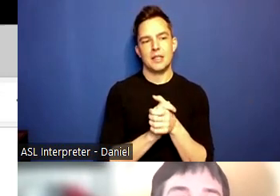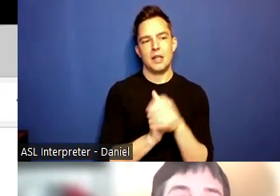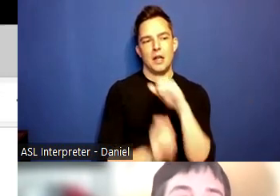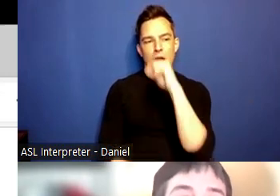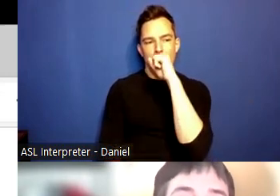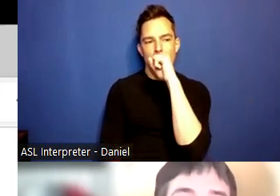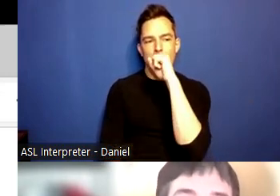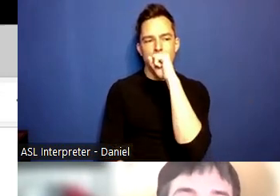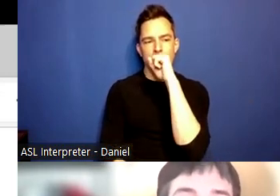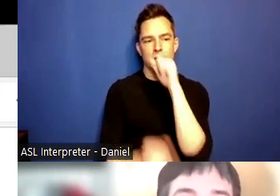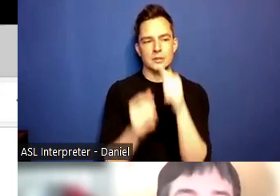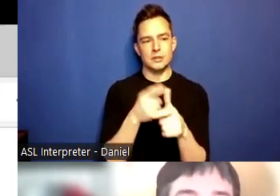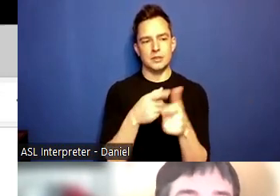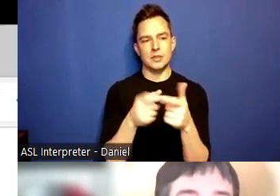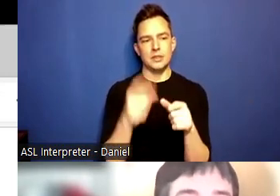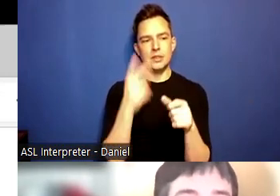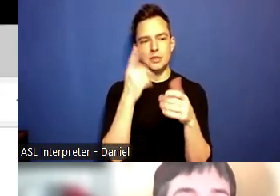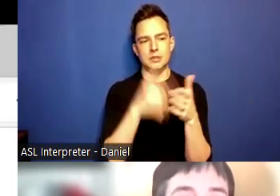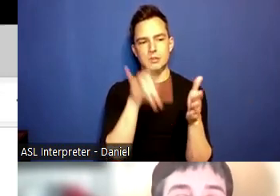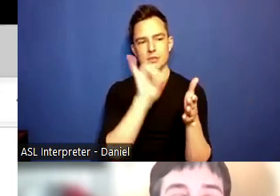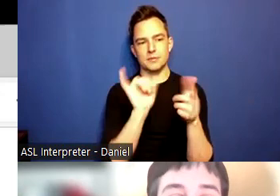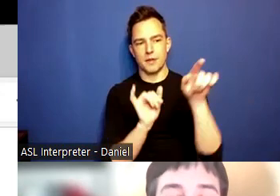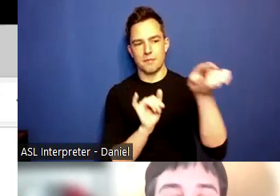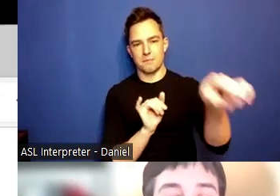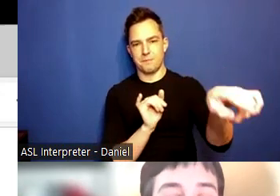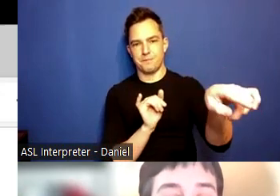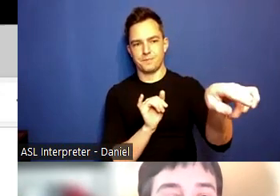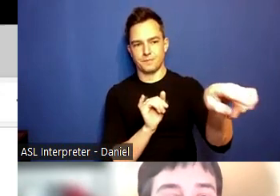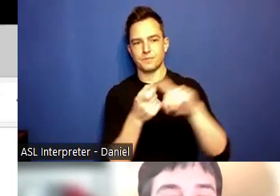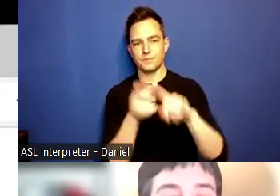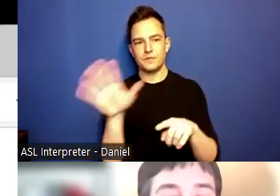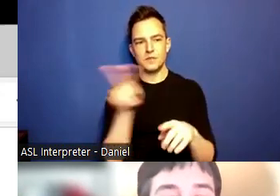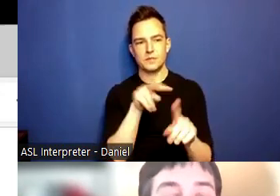so that you can see what it looks like from inside.